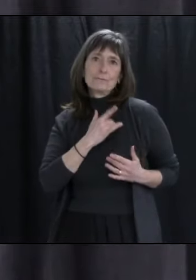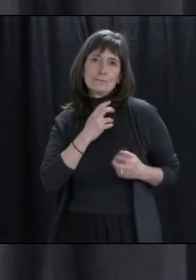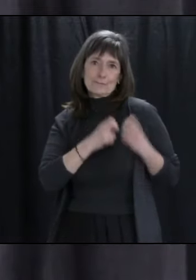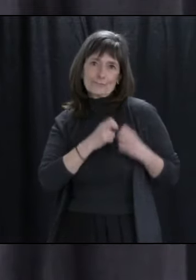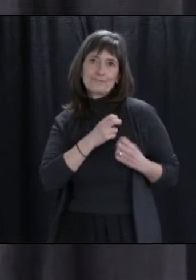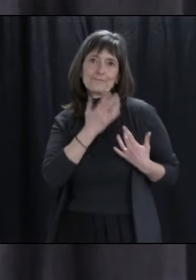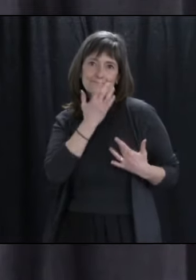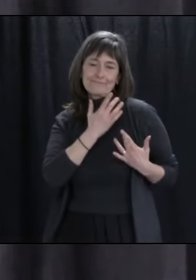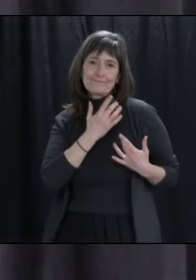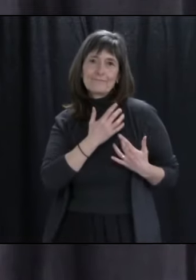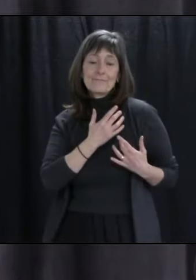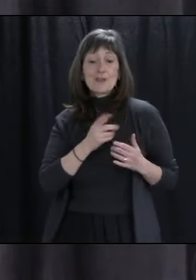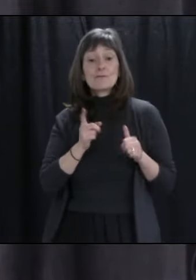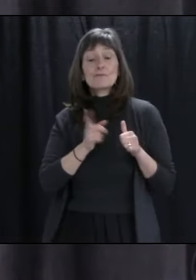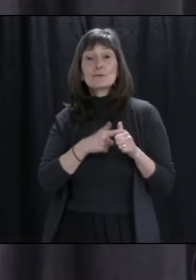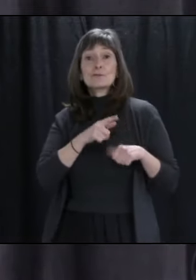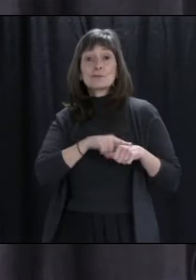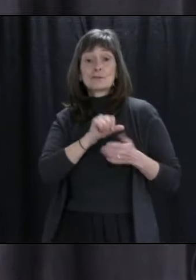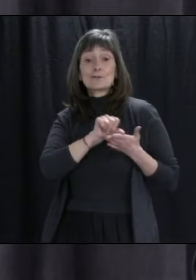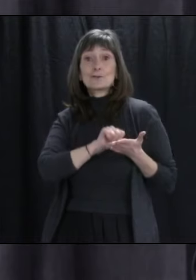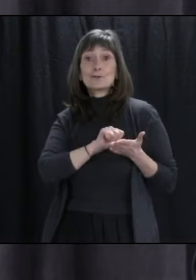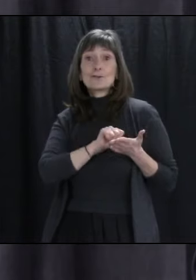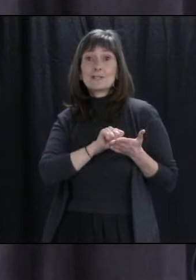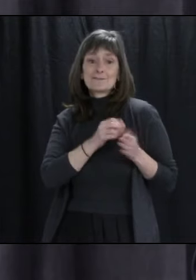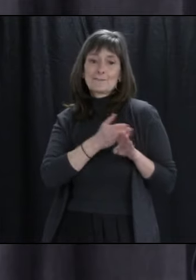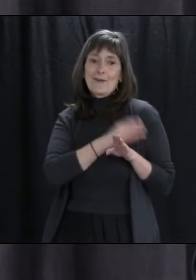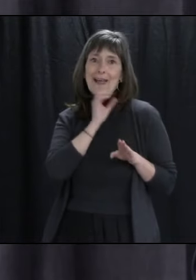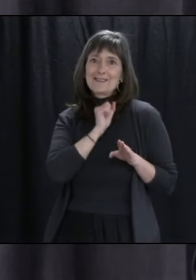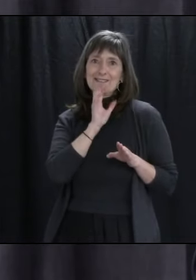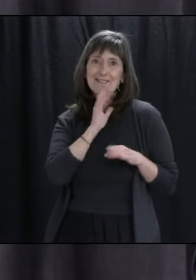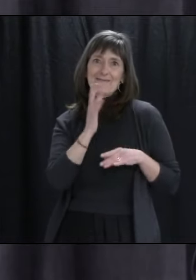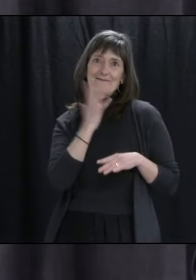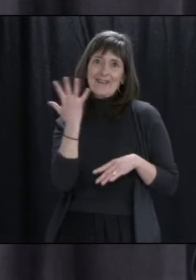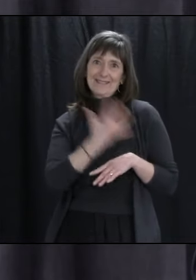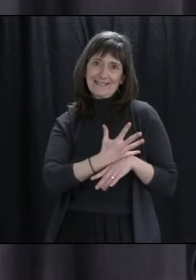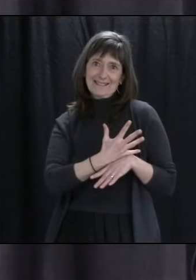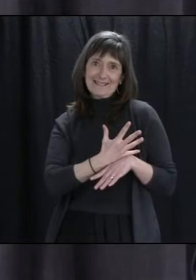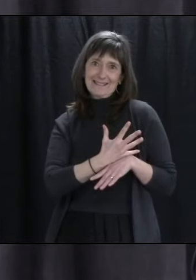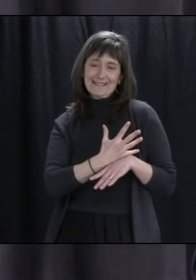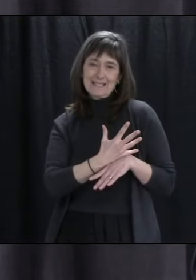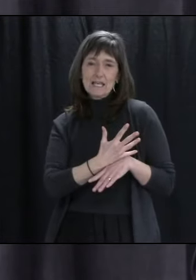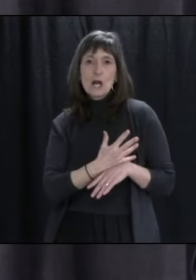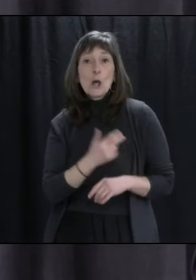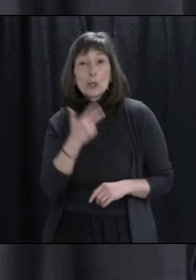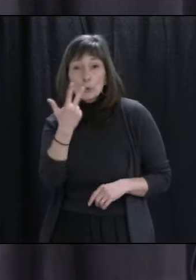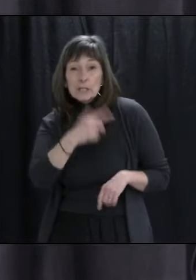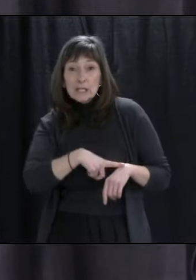before he was 5 days old. He's had 3 pacemaker implantations.